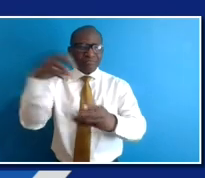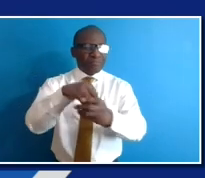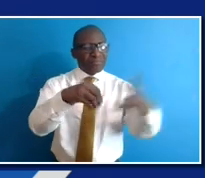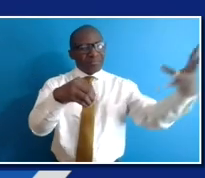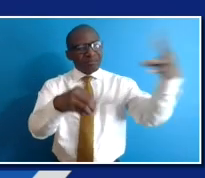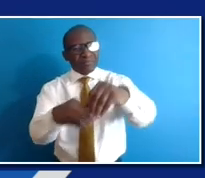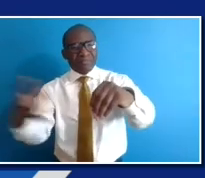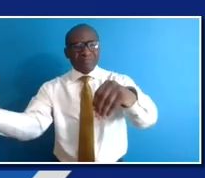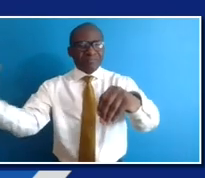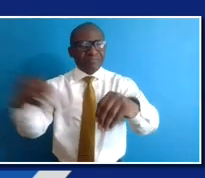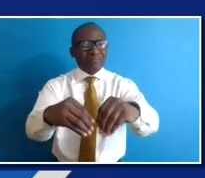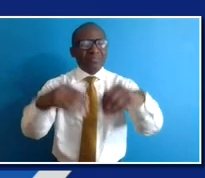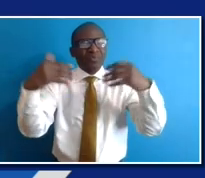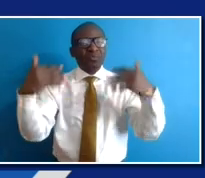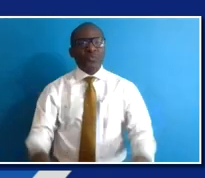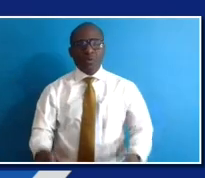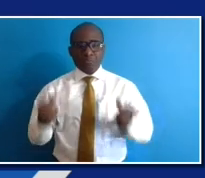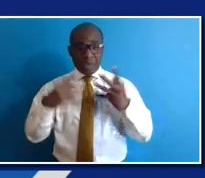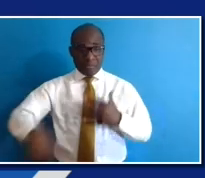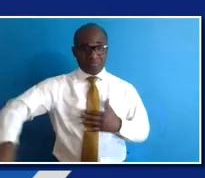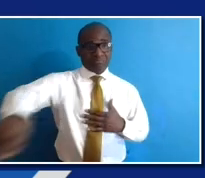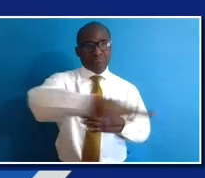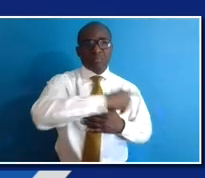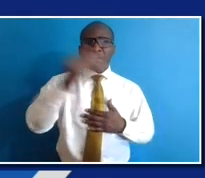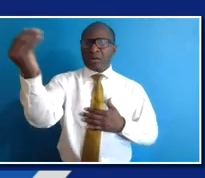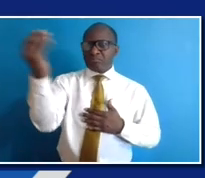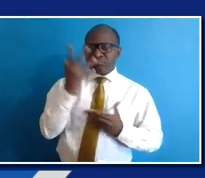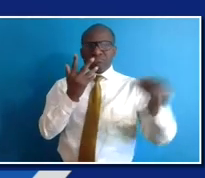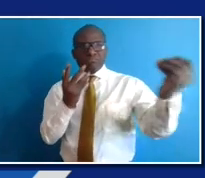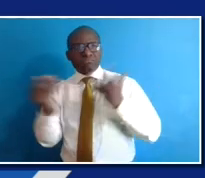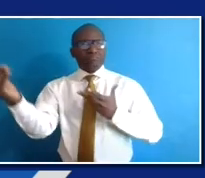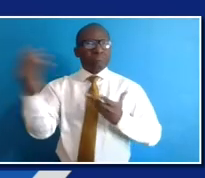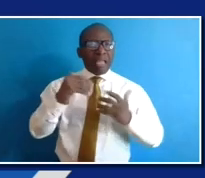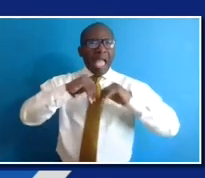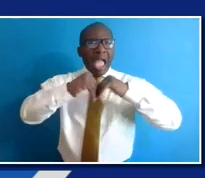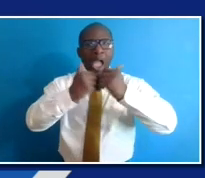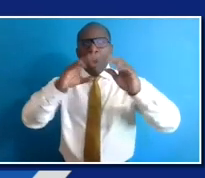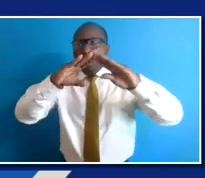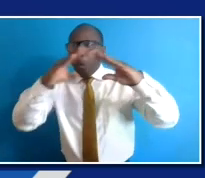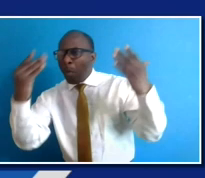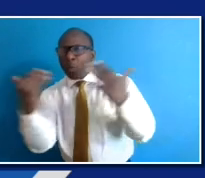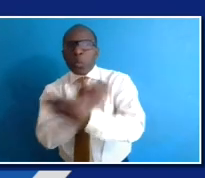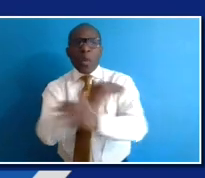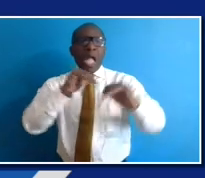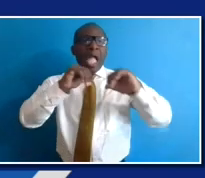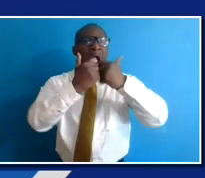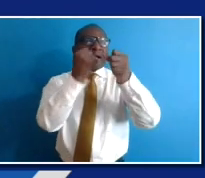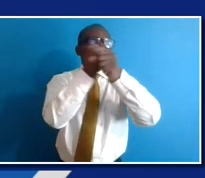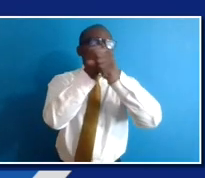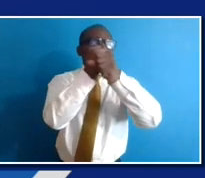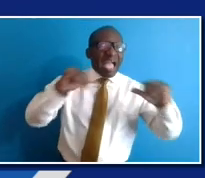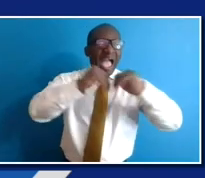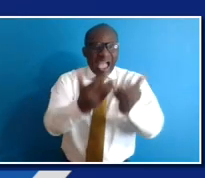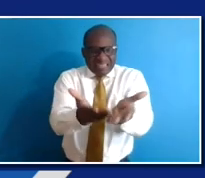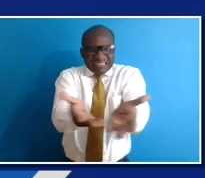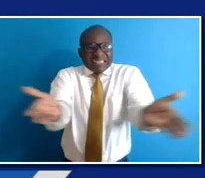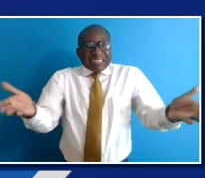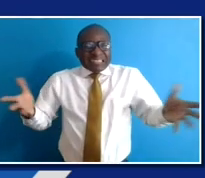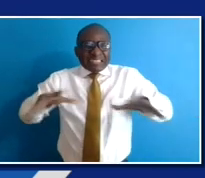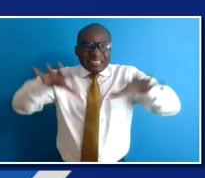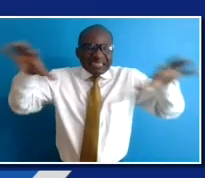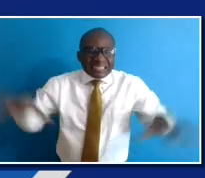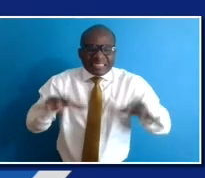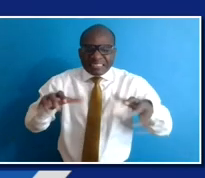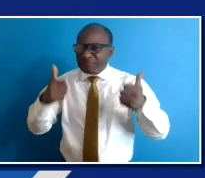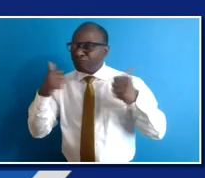under these rules that have been created by the state? And they were able to figure it out. We're figuring out how to open the pools by those dates. What do we